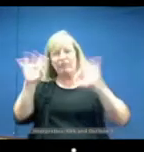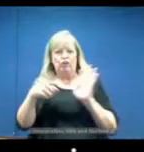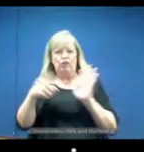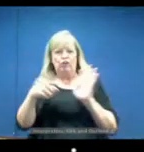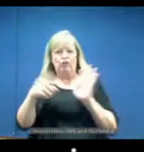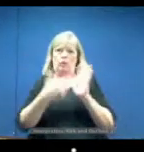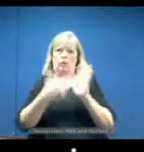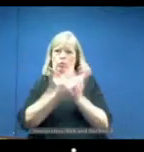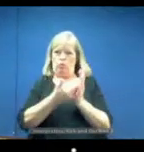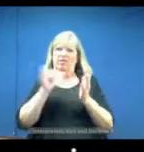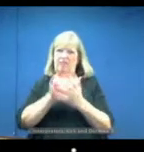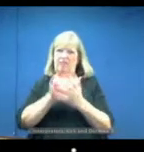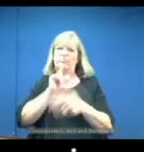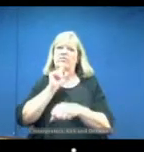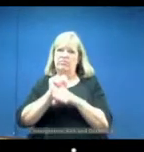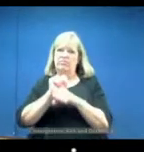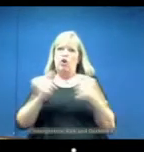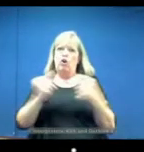injury